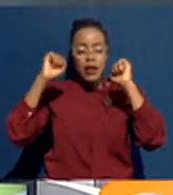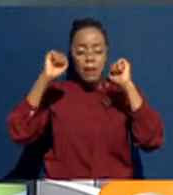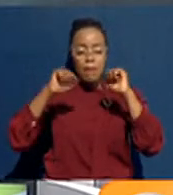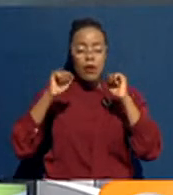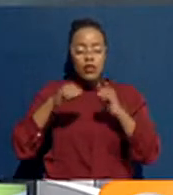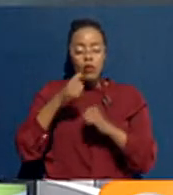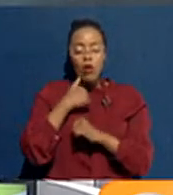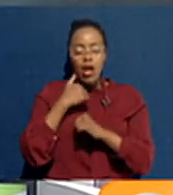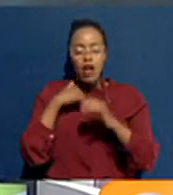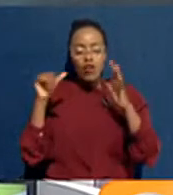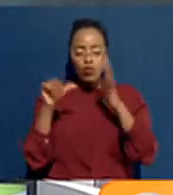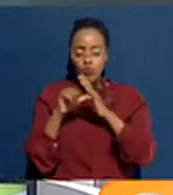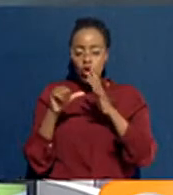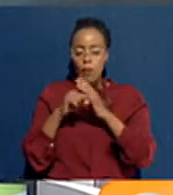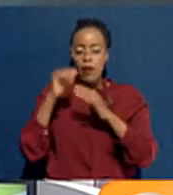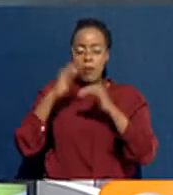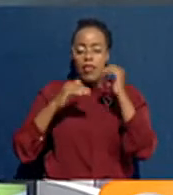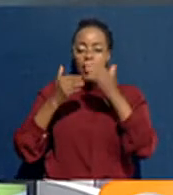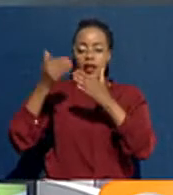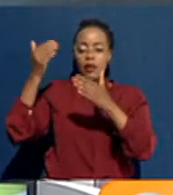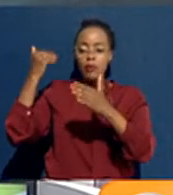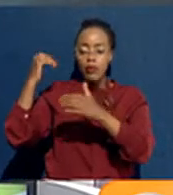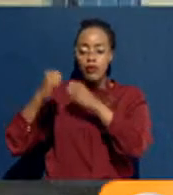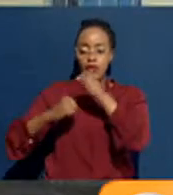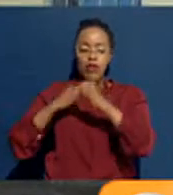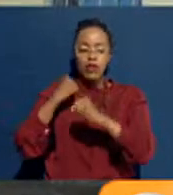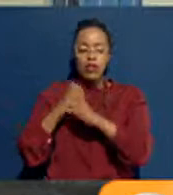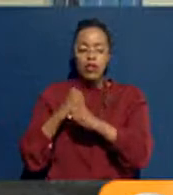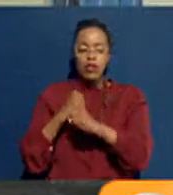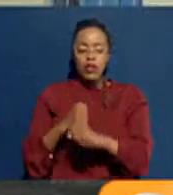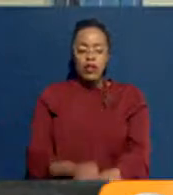more havoc than in previous years.